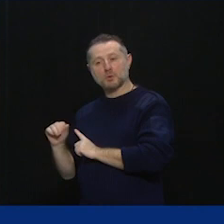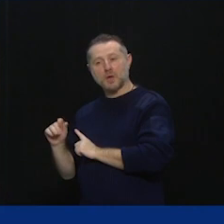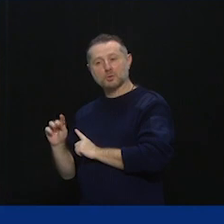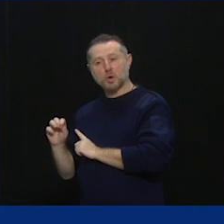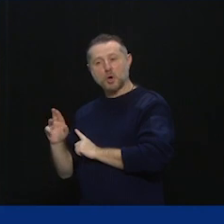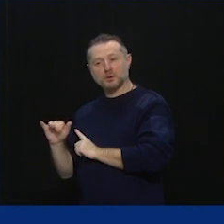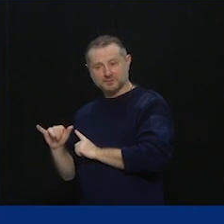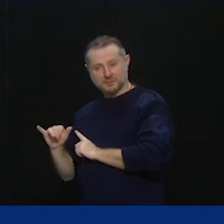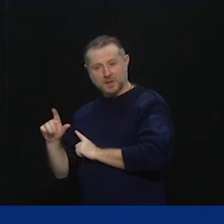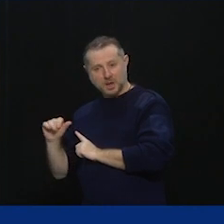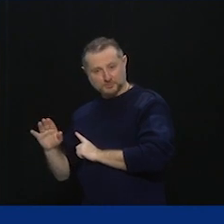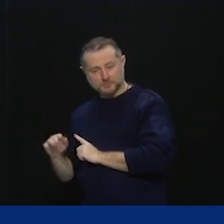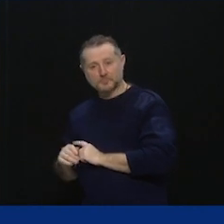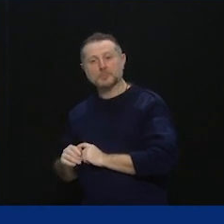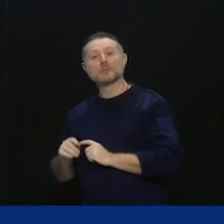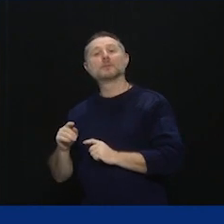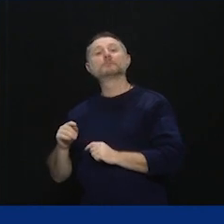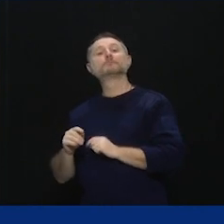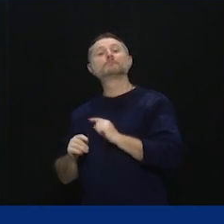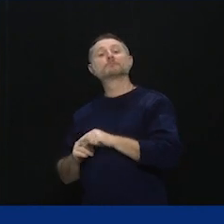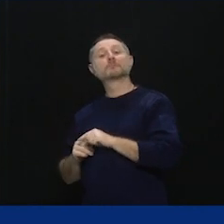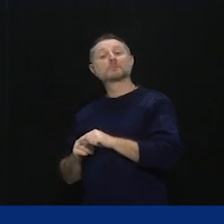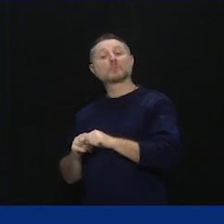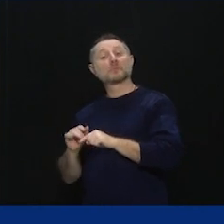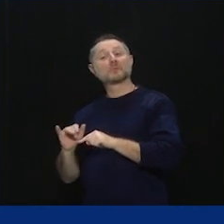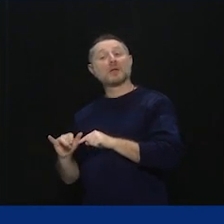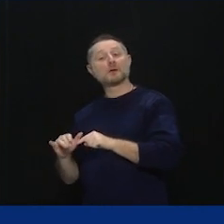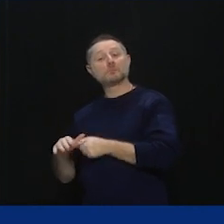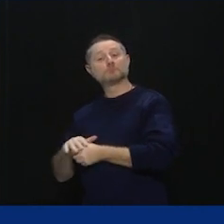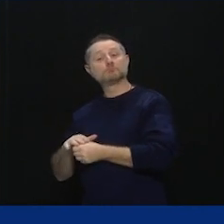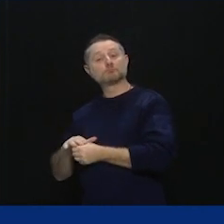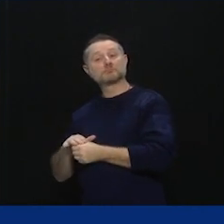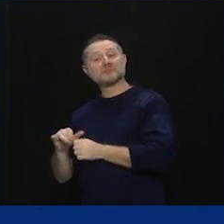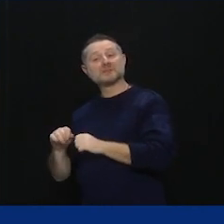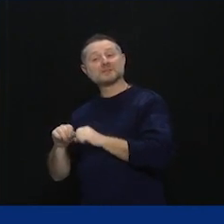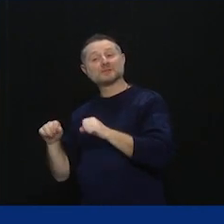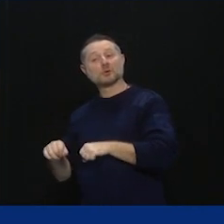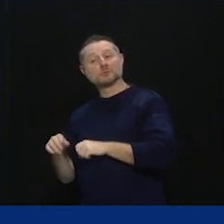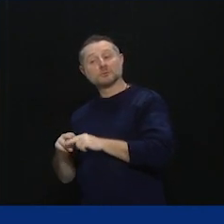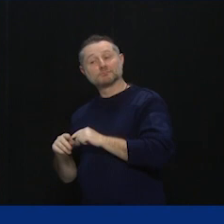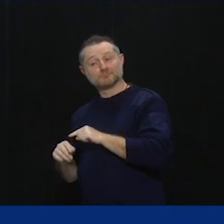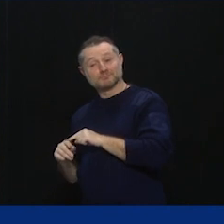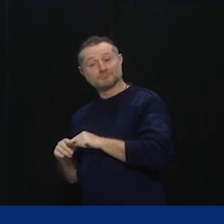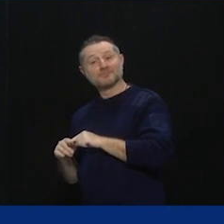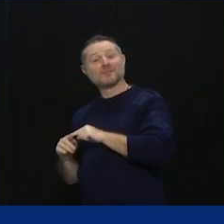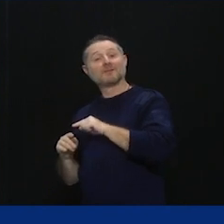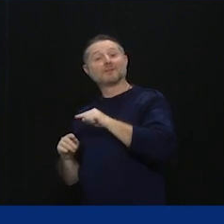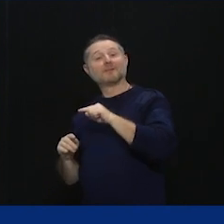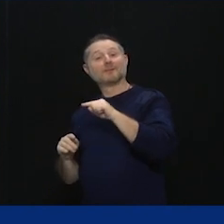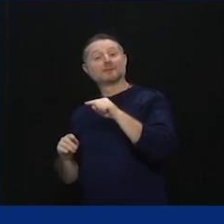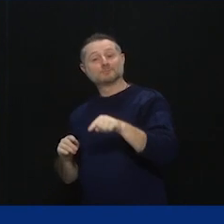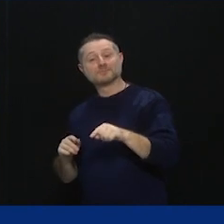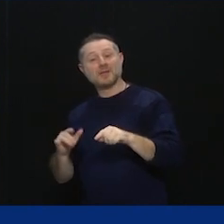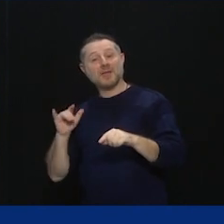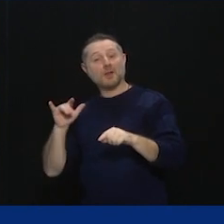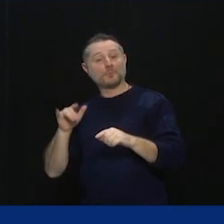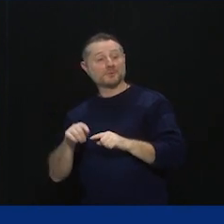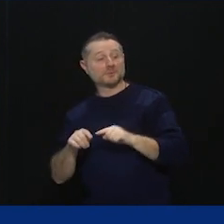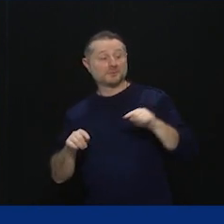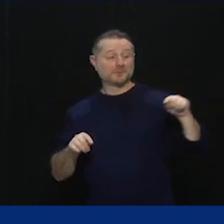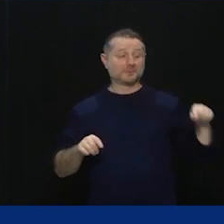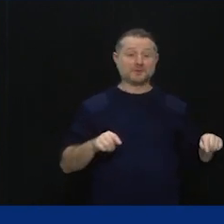a Brookhaven National Lab station. We have the airport here, the region's